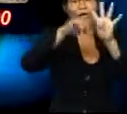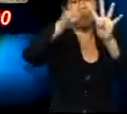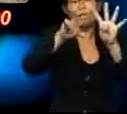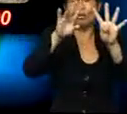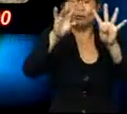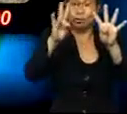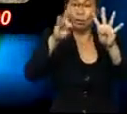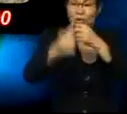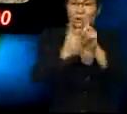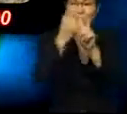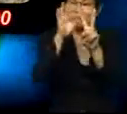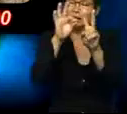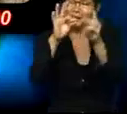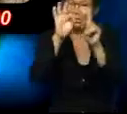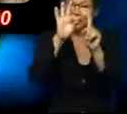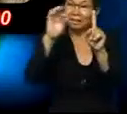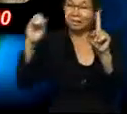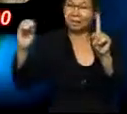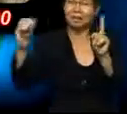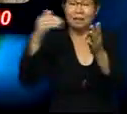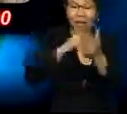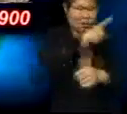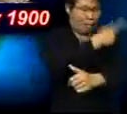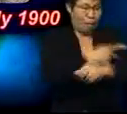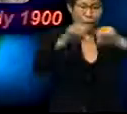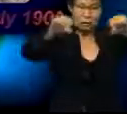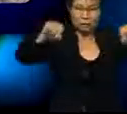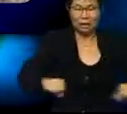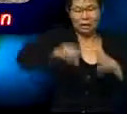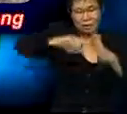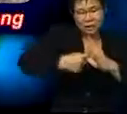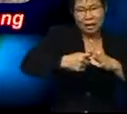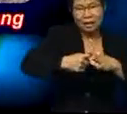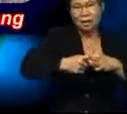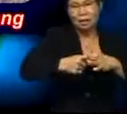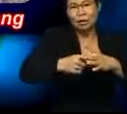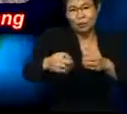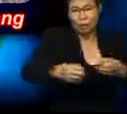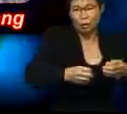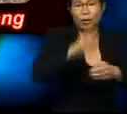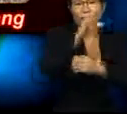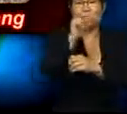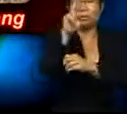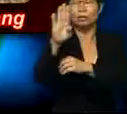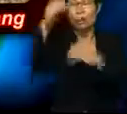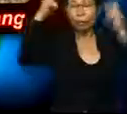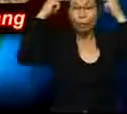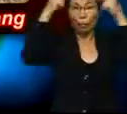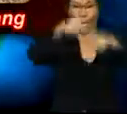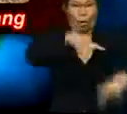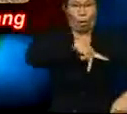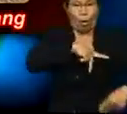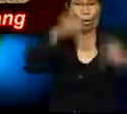July 1900, another power station began operating in Raub, Pahang. It was owned by